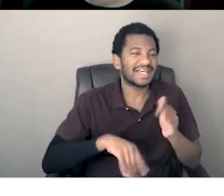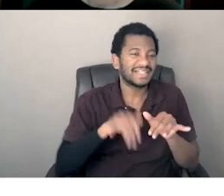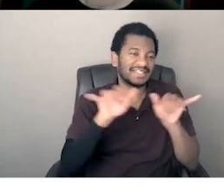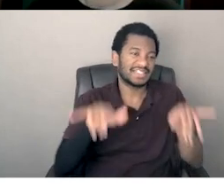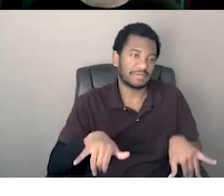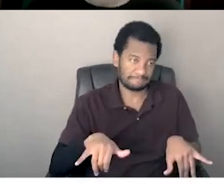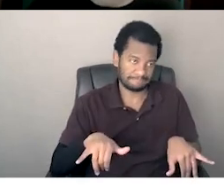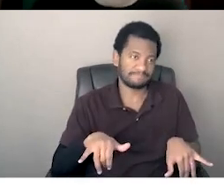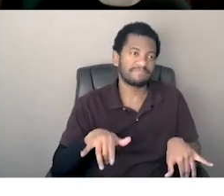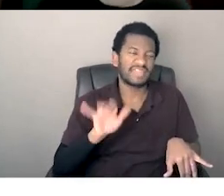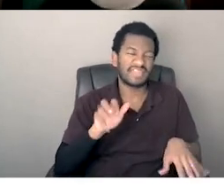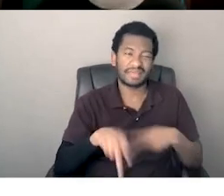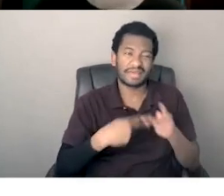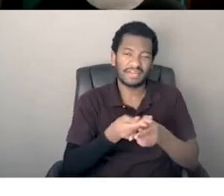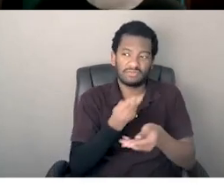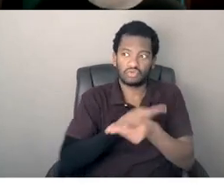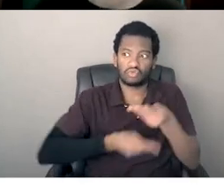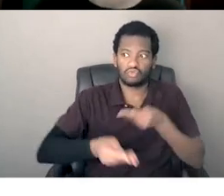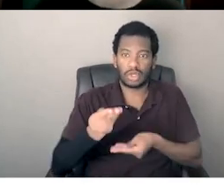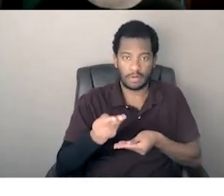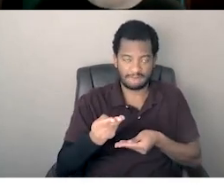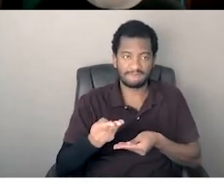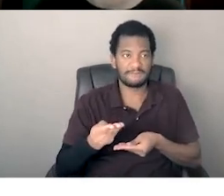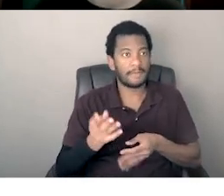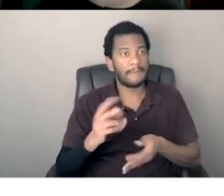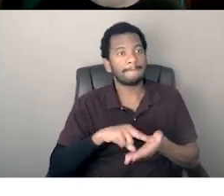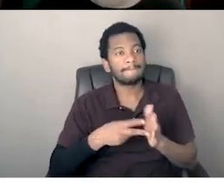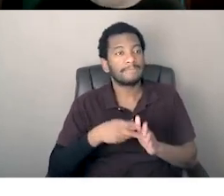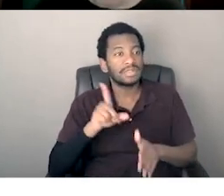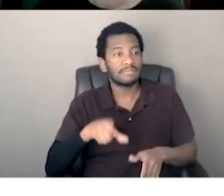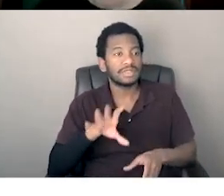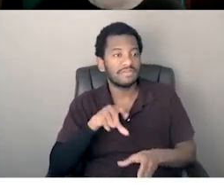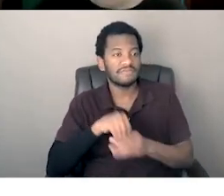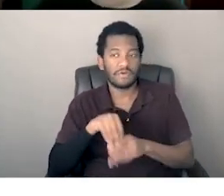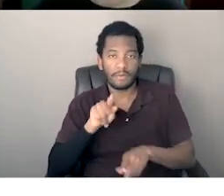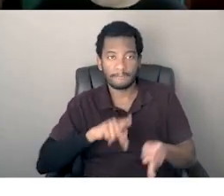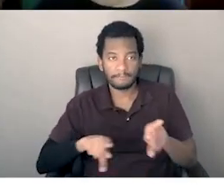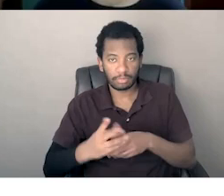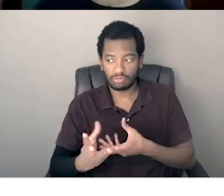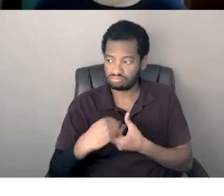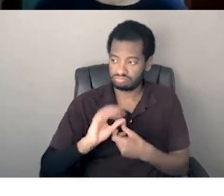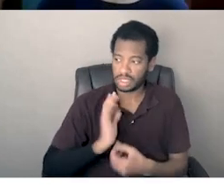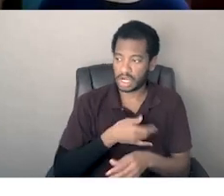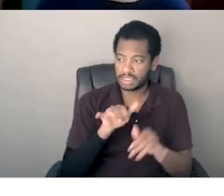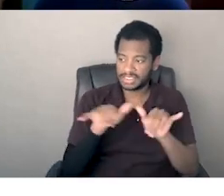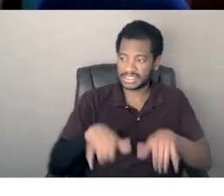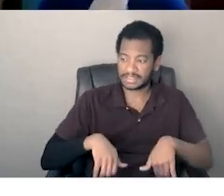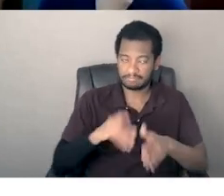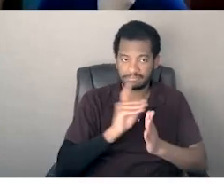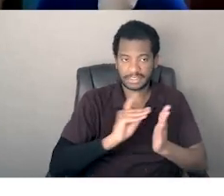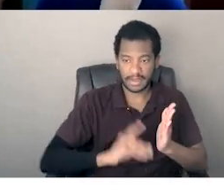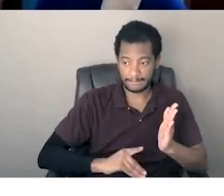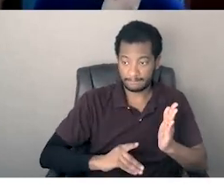domains, we have no choice but to involve people in the design of systems, because people know best what it is that